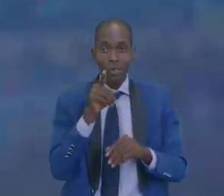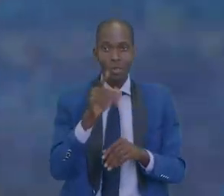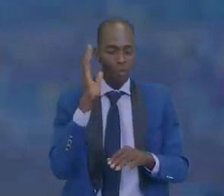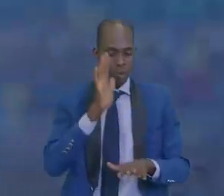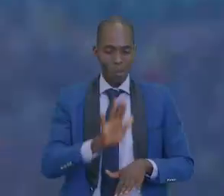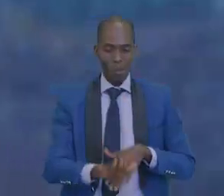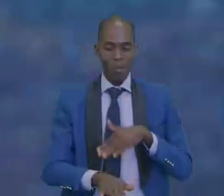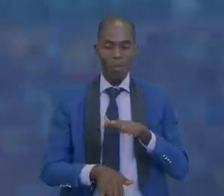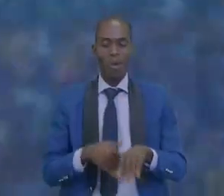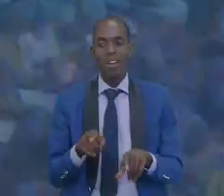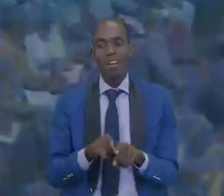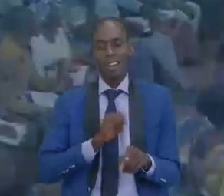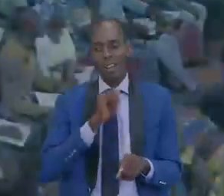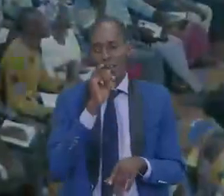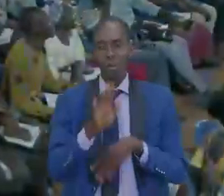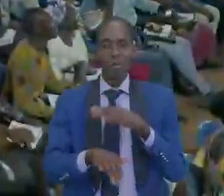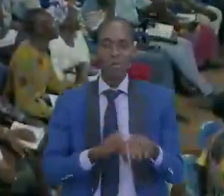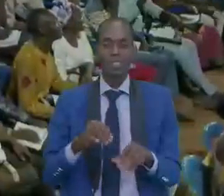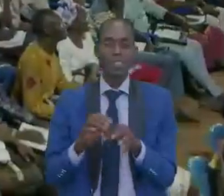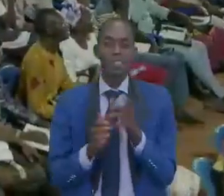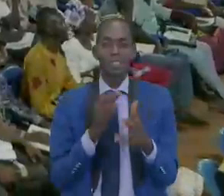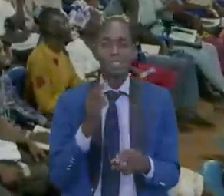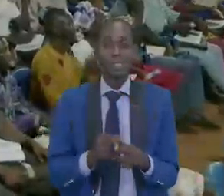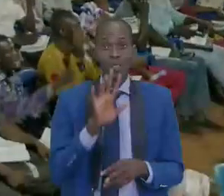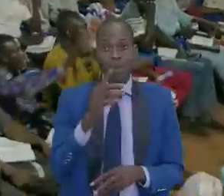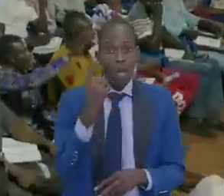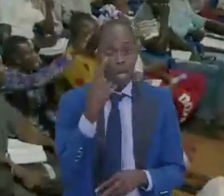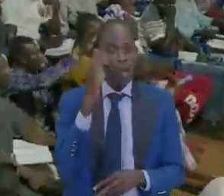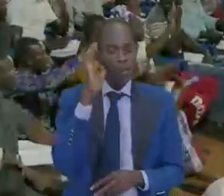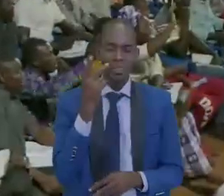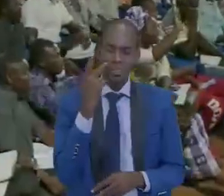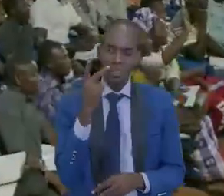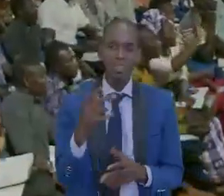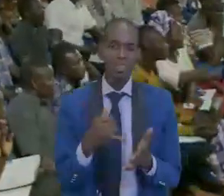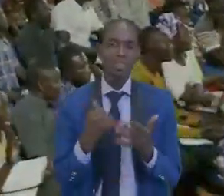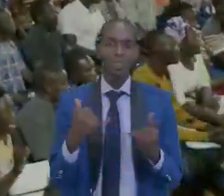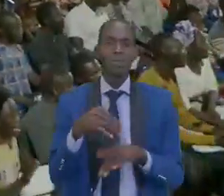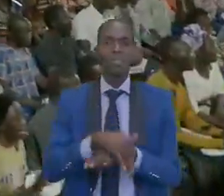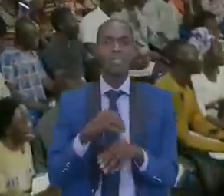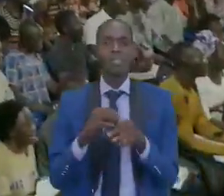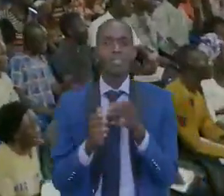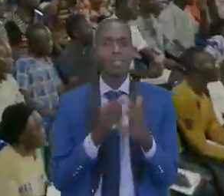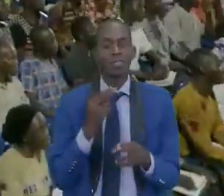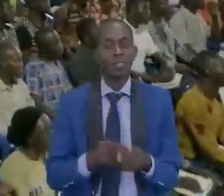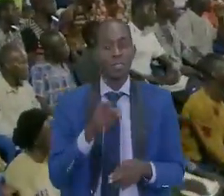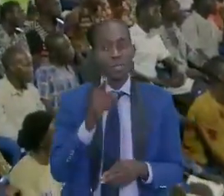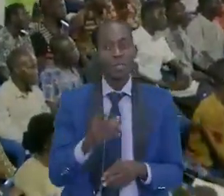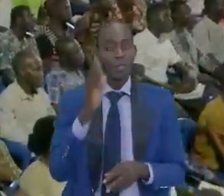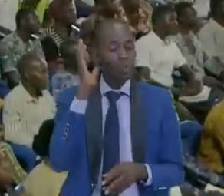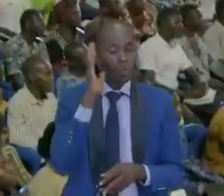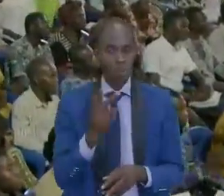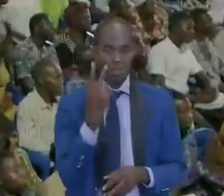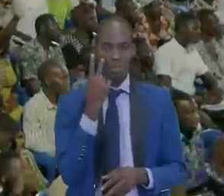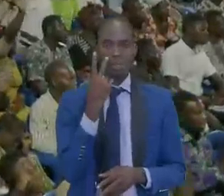walking. Your eyes will see tonight. You will see like I am